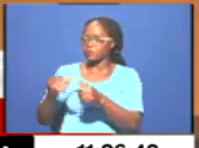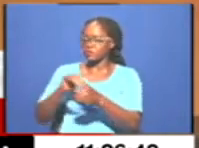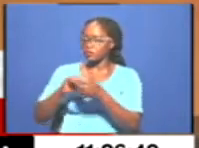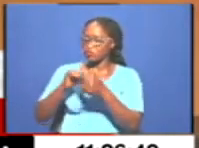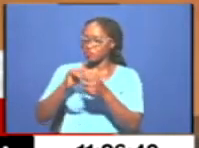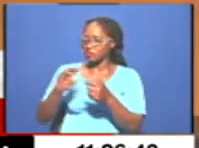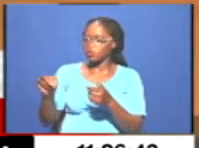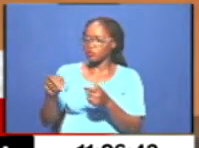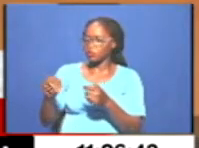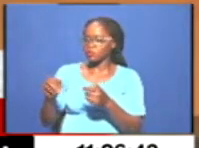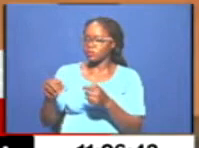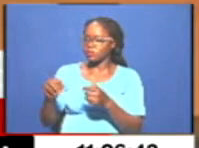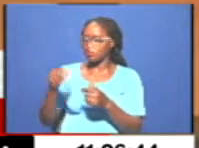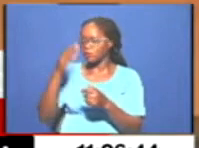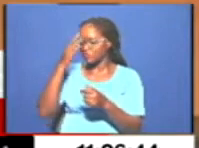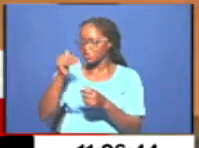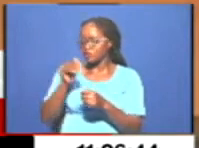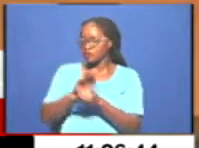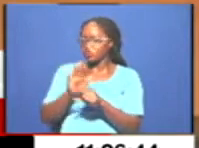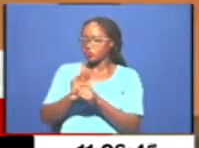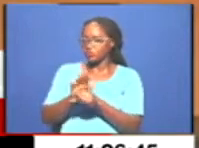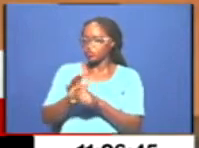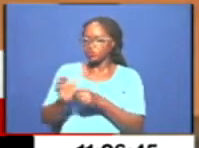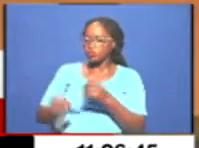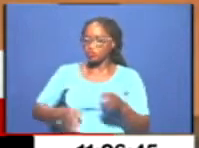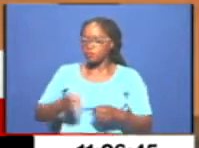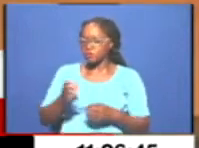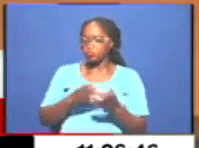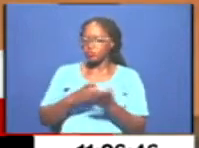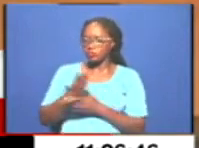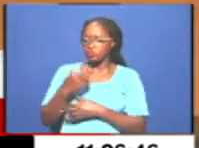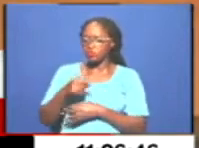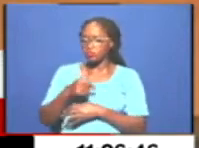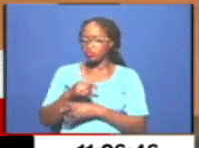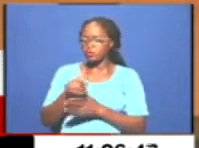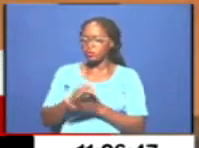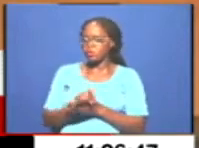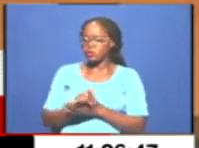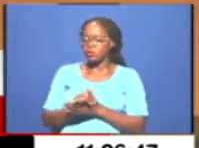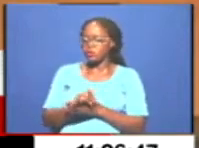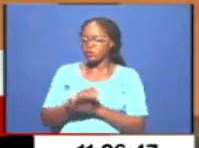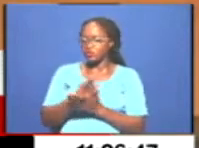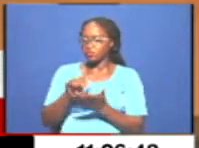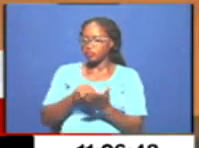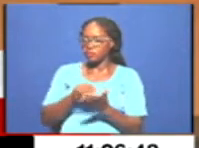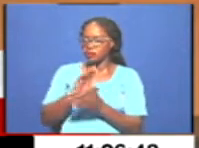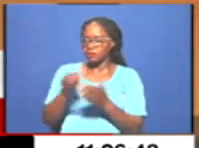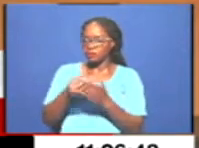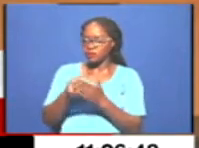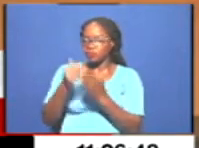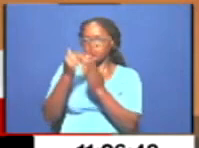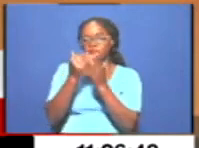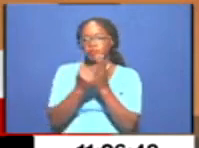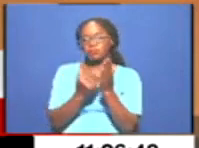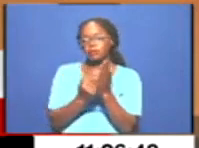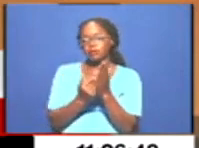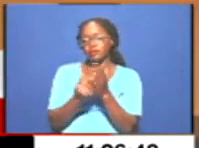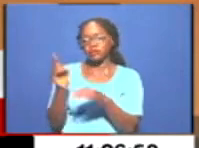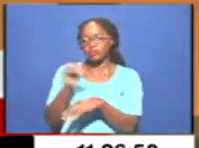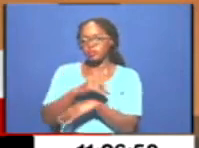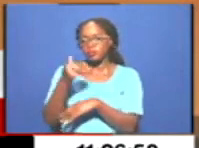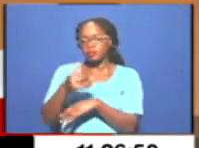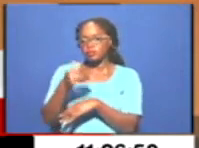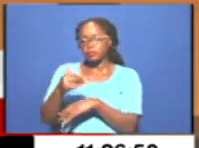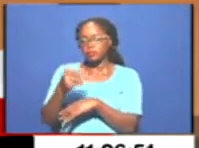continuously because there's a lot of emotion which comes through us. Our athletes remain the center of all our programs. Every day we wake up to serve the